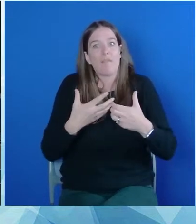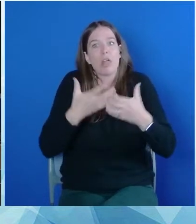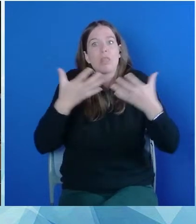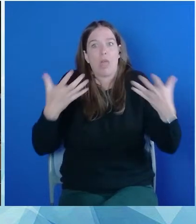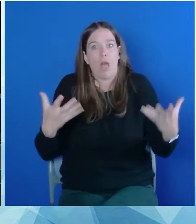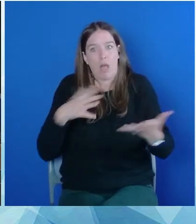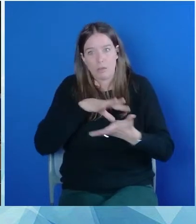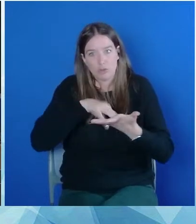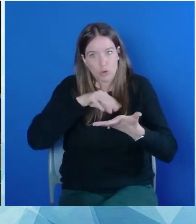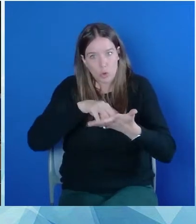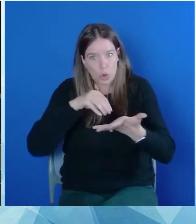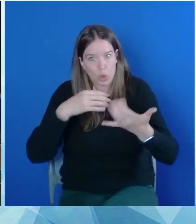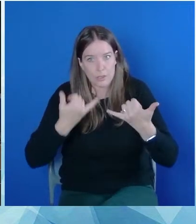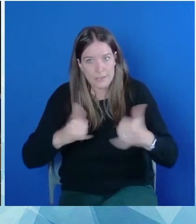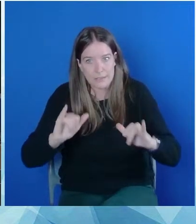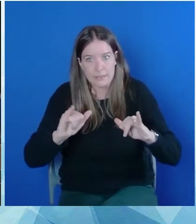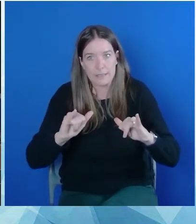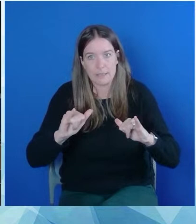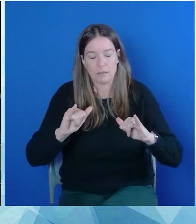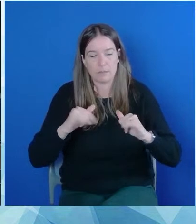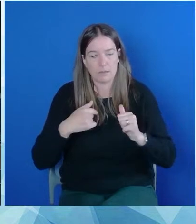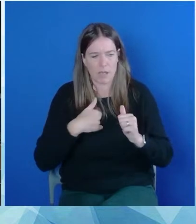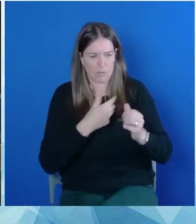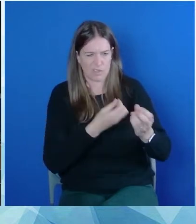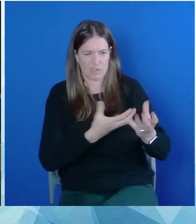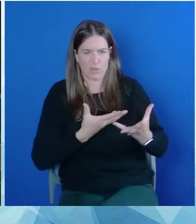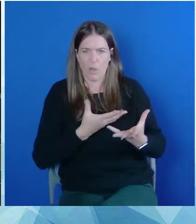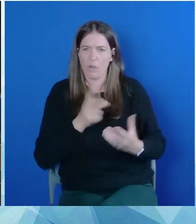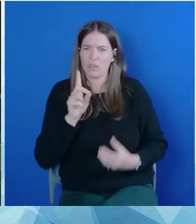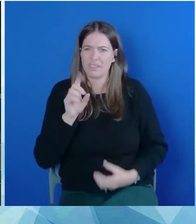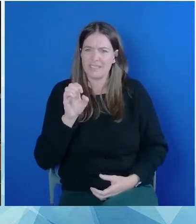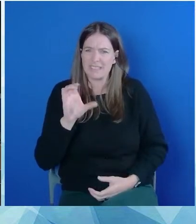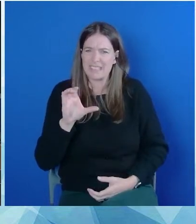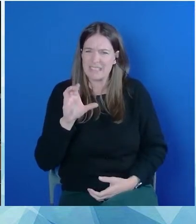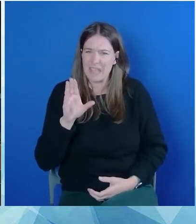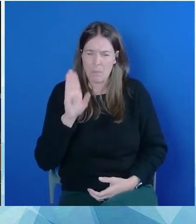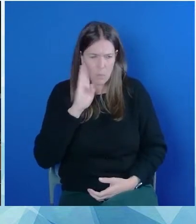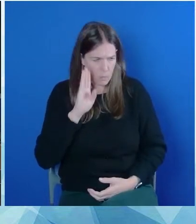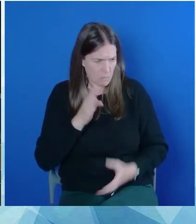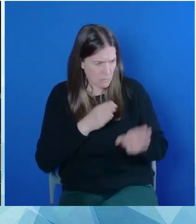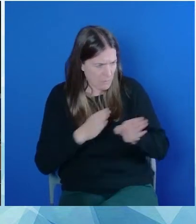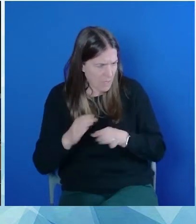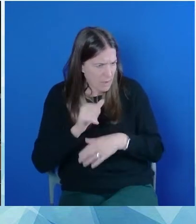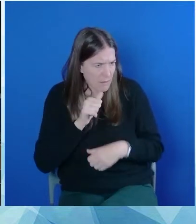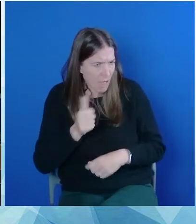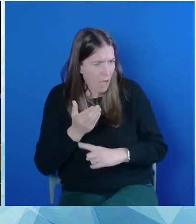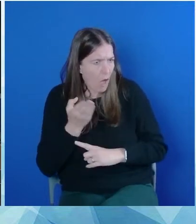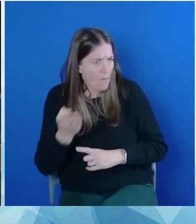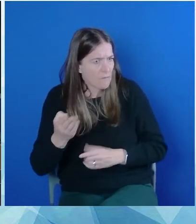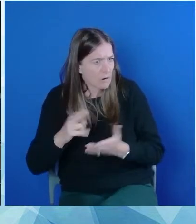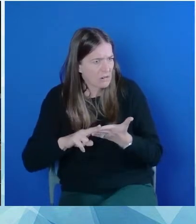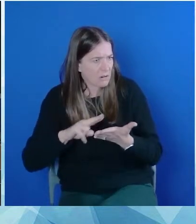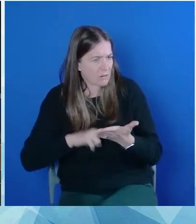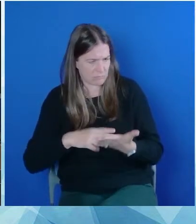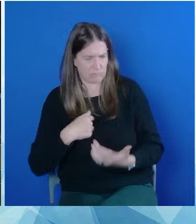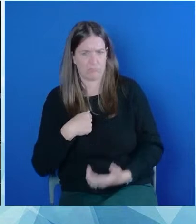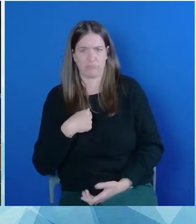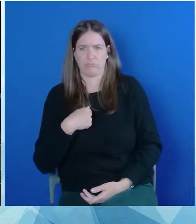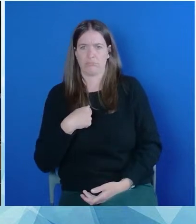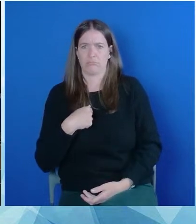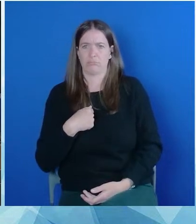that he would not be offered a contract. I think there's a